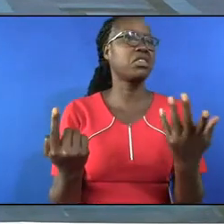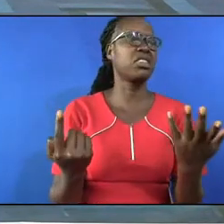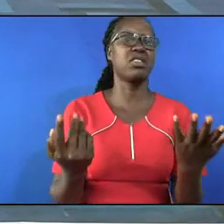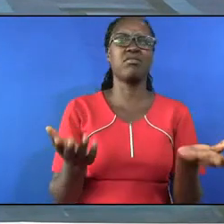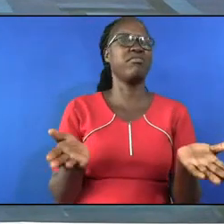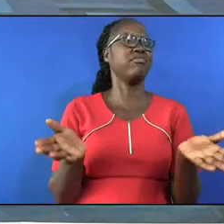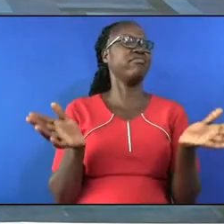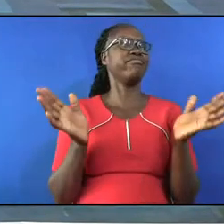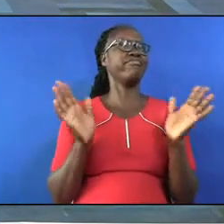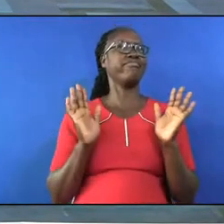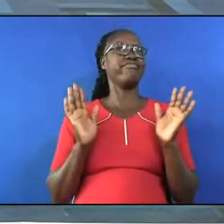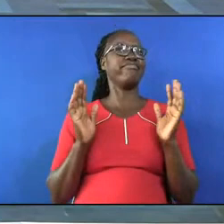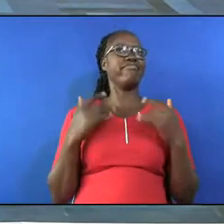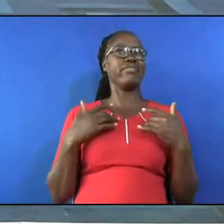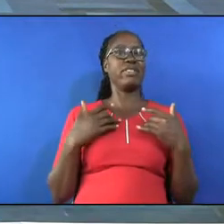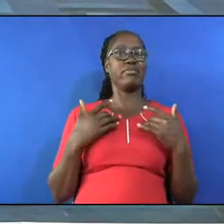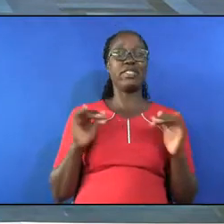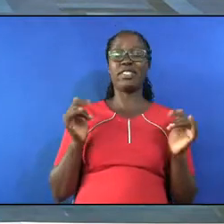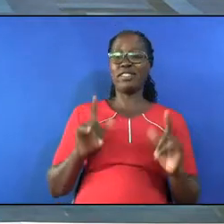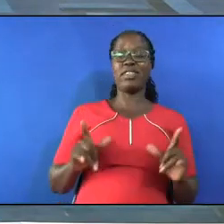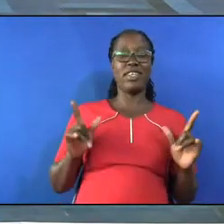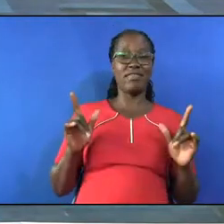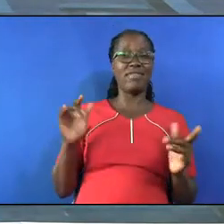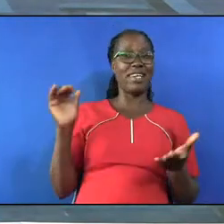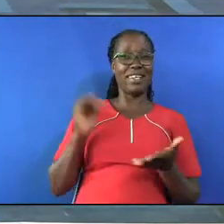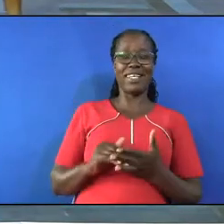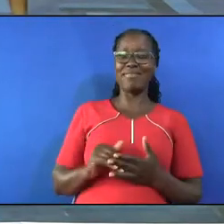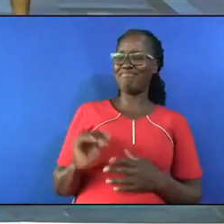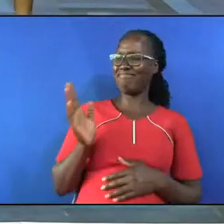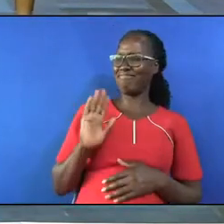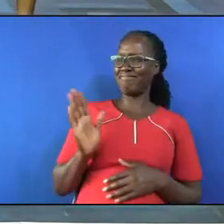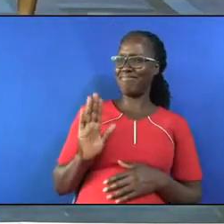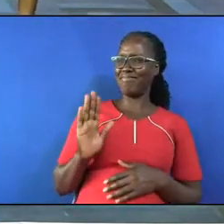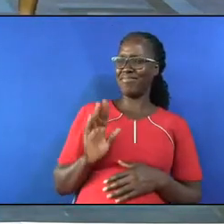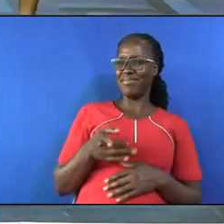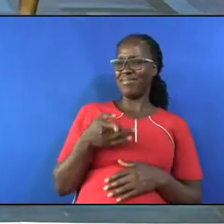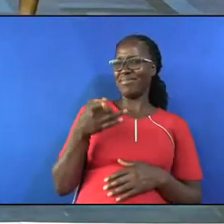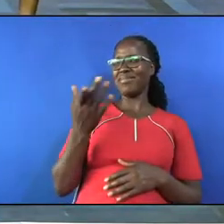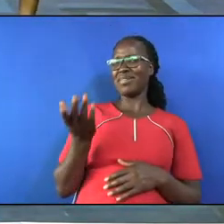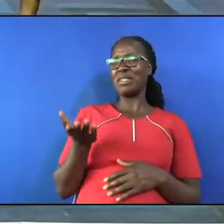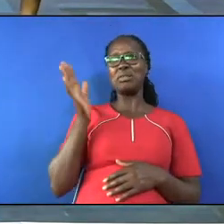like, mimi new life sikanyagi tena. Kwa nini?